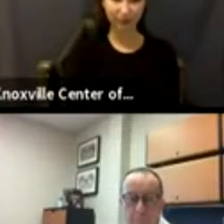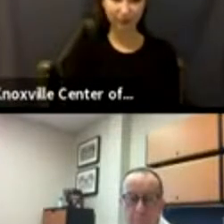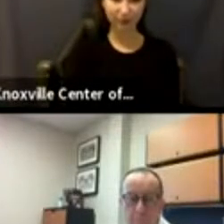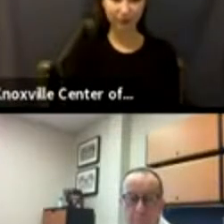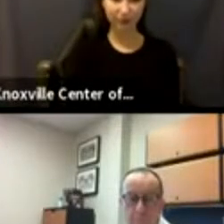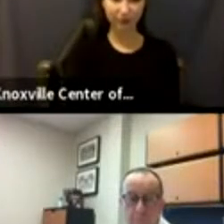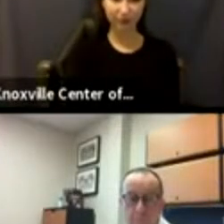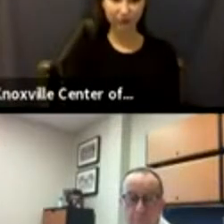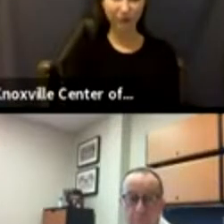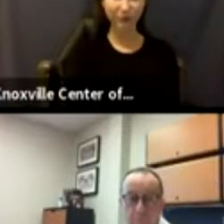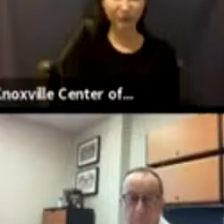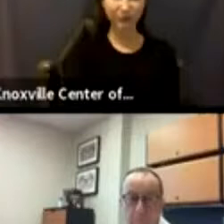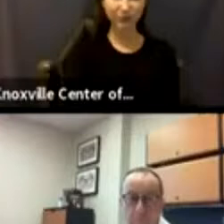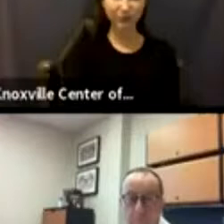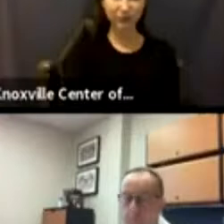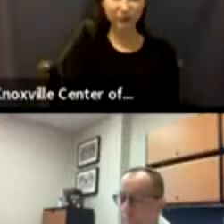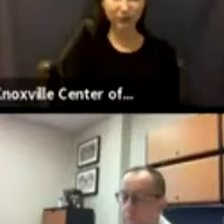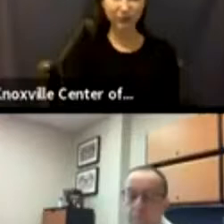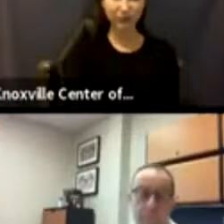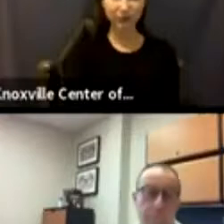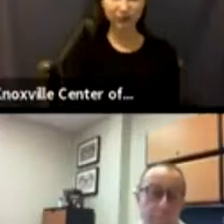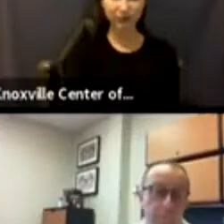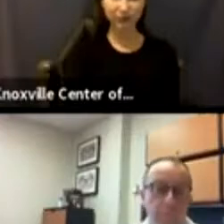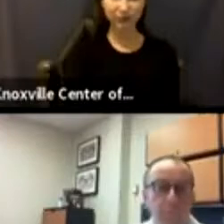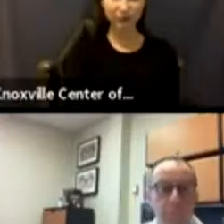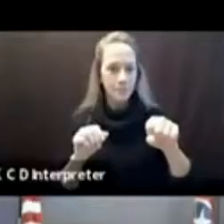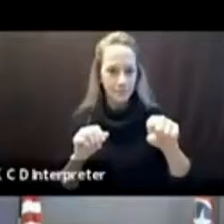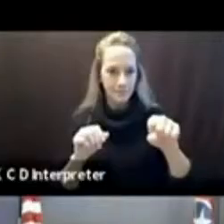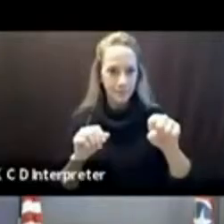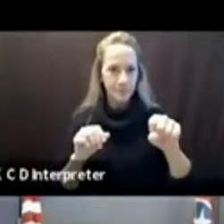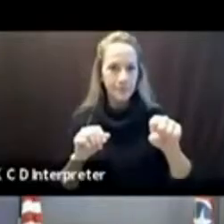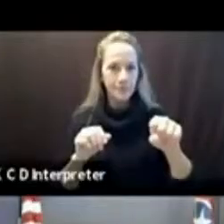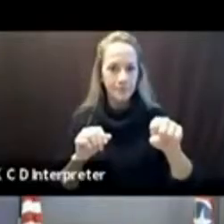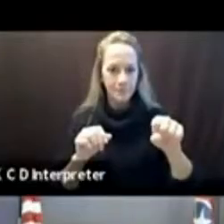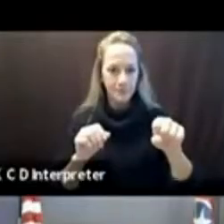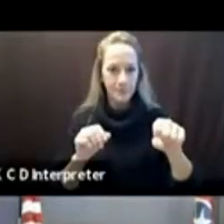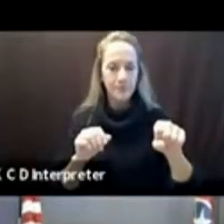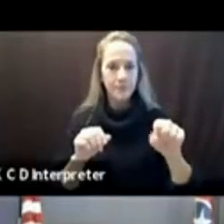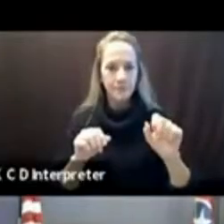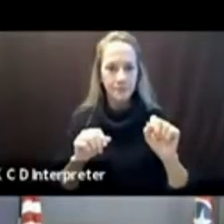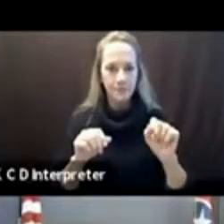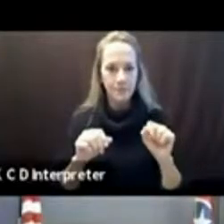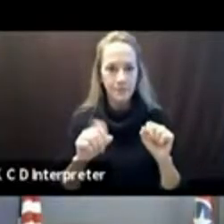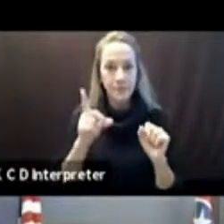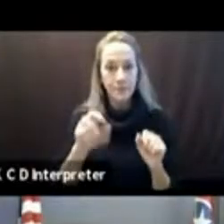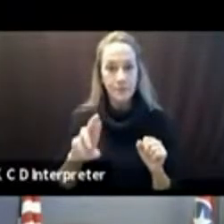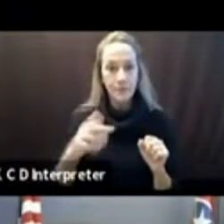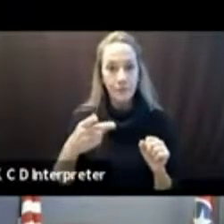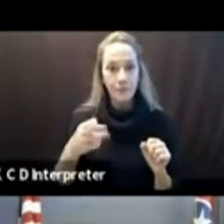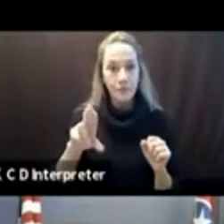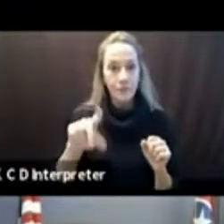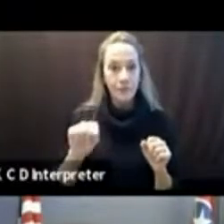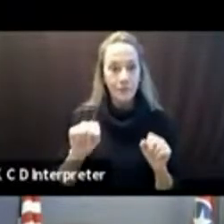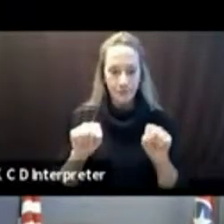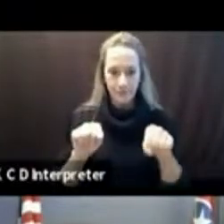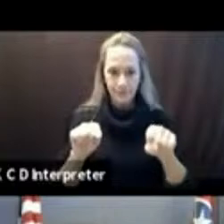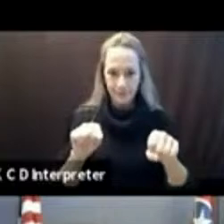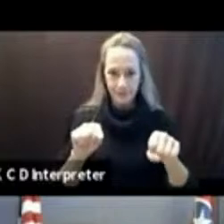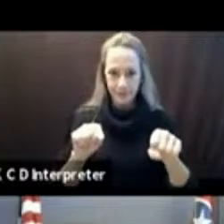We didn't hear that. Yes. Yes. Thank Got you. it. Dr. Hurt,